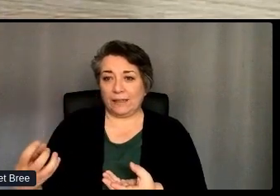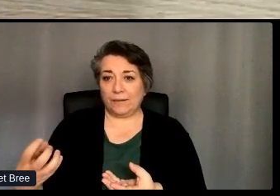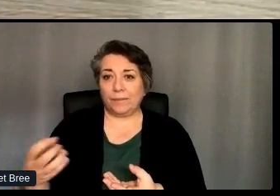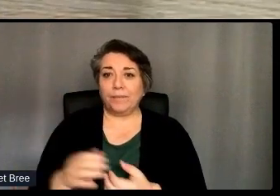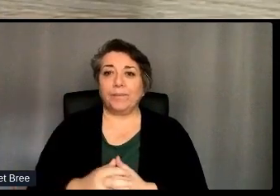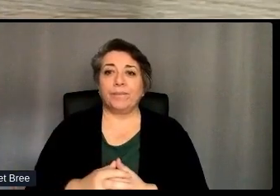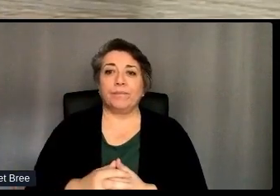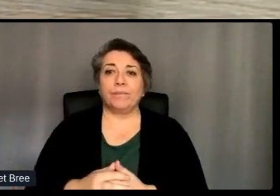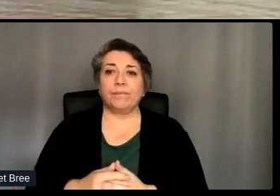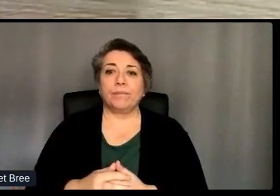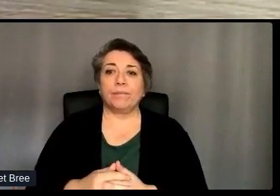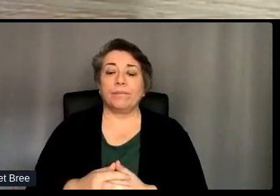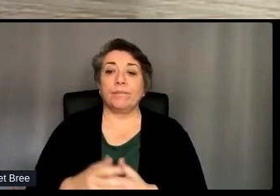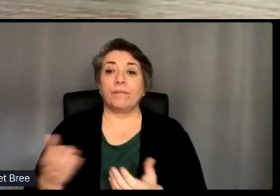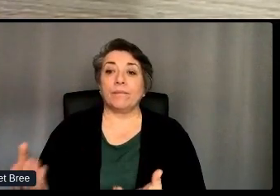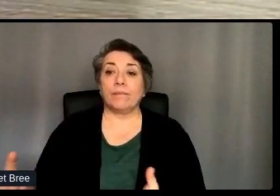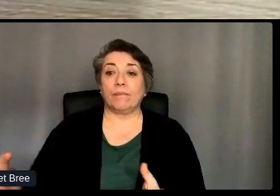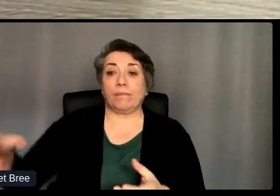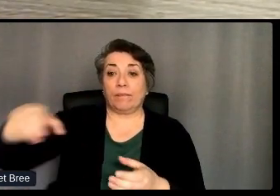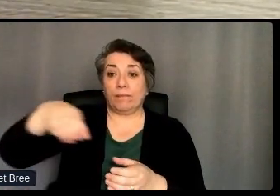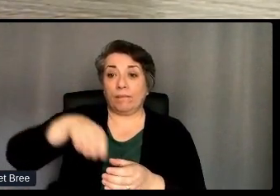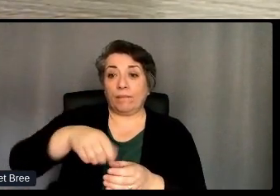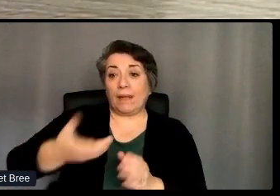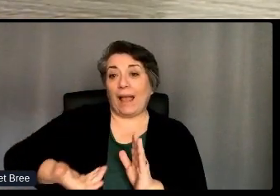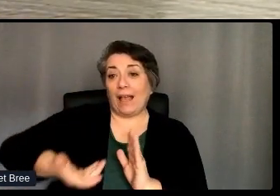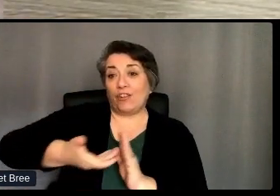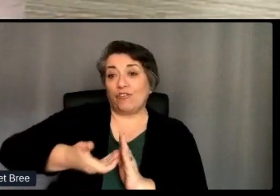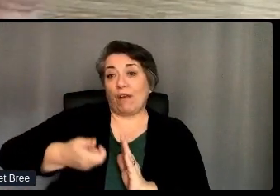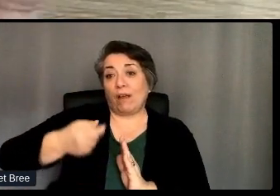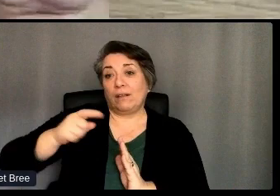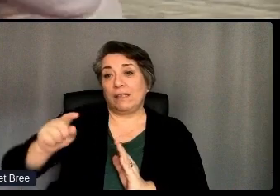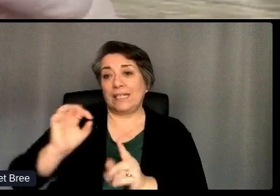I insert Yara's extension.